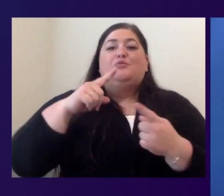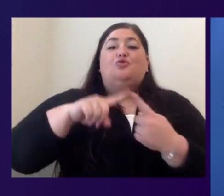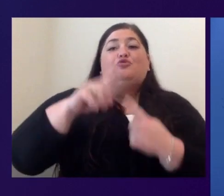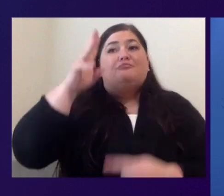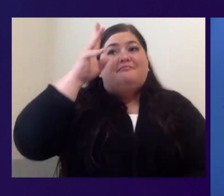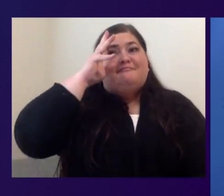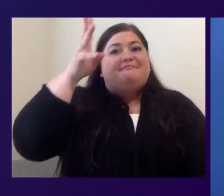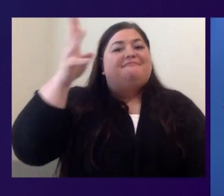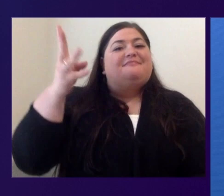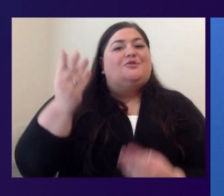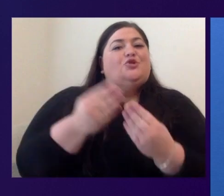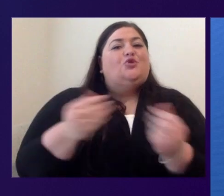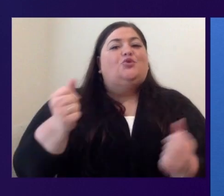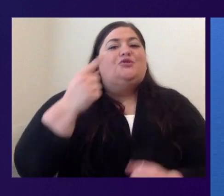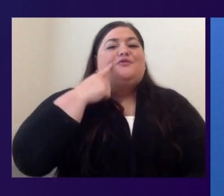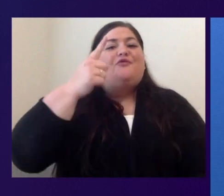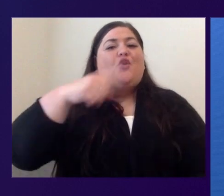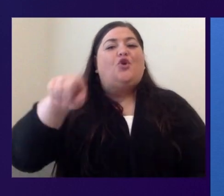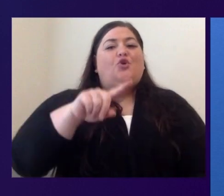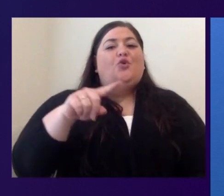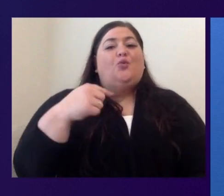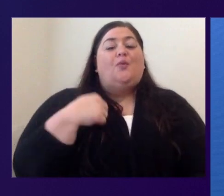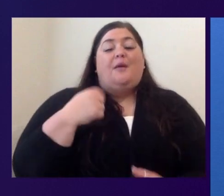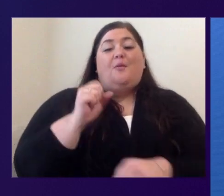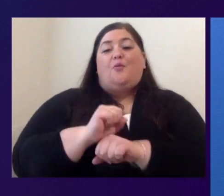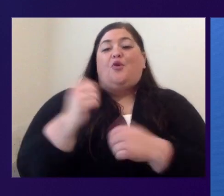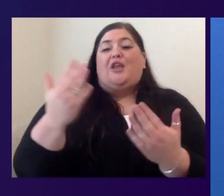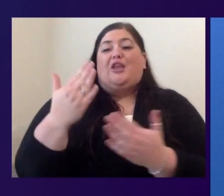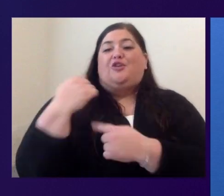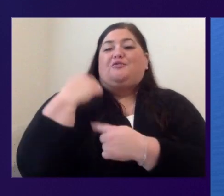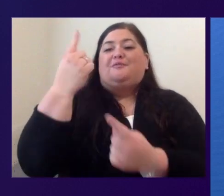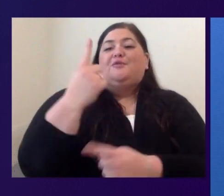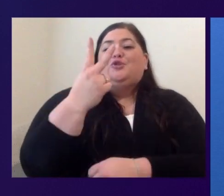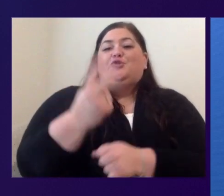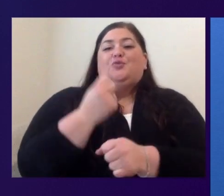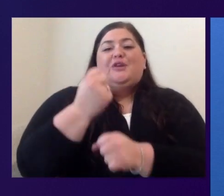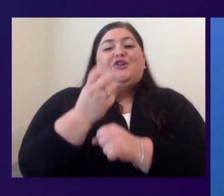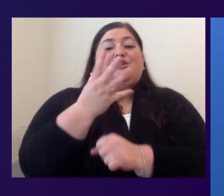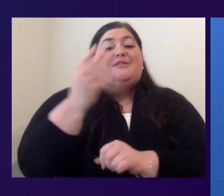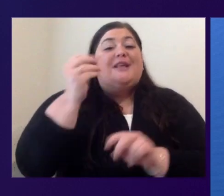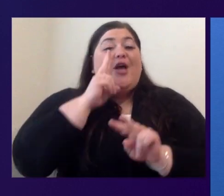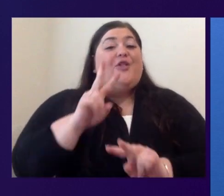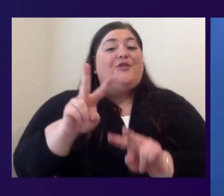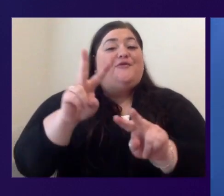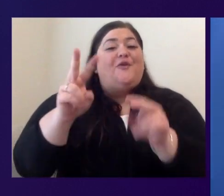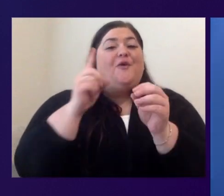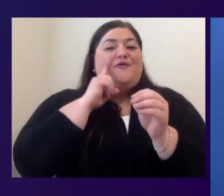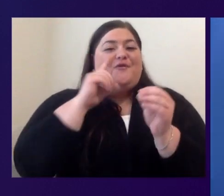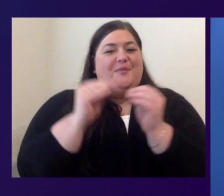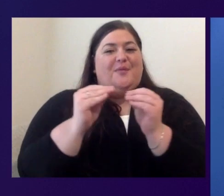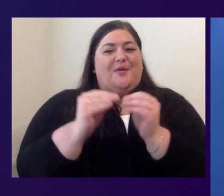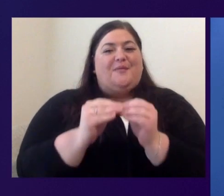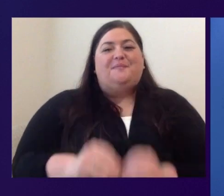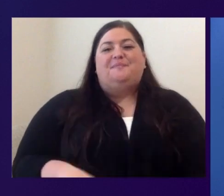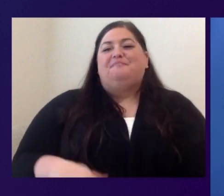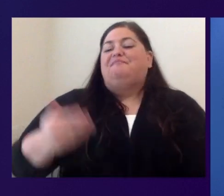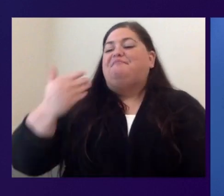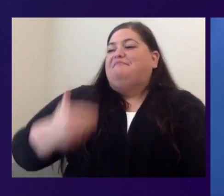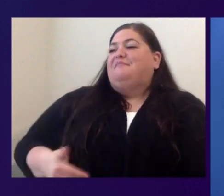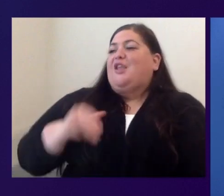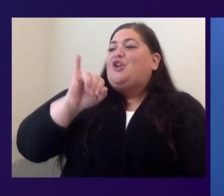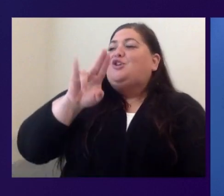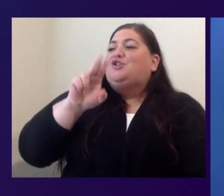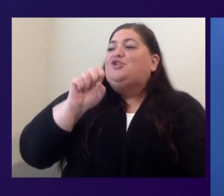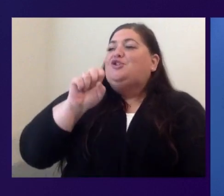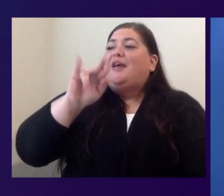here for the last 2 years and looking forward for more number of years here. Justin? Yeah, my name is Justin Grego. I'm a Senior